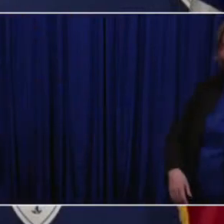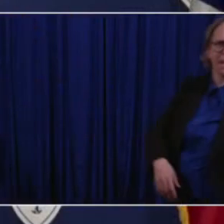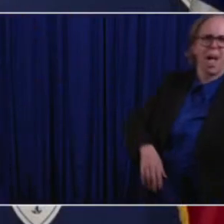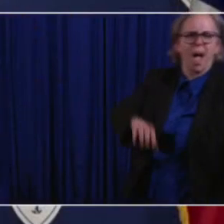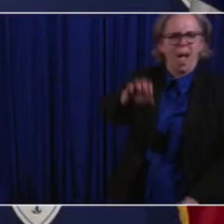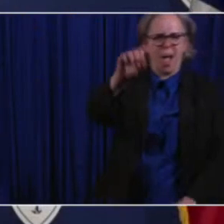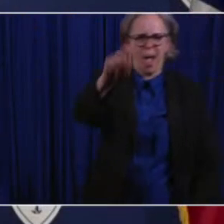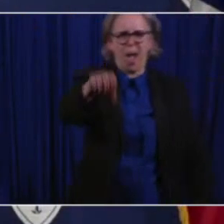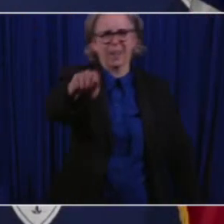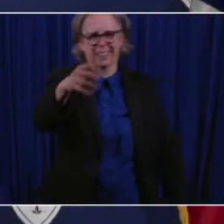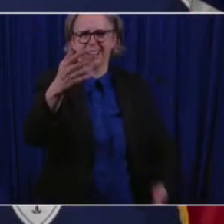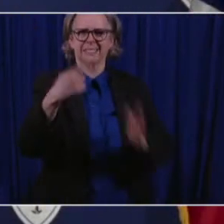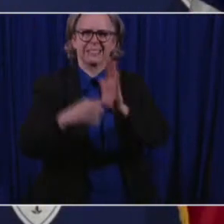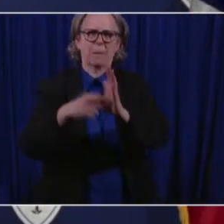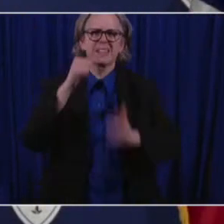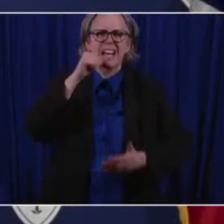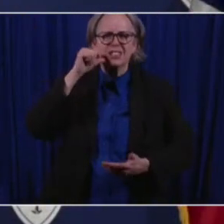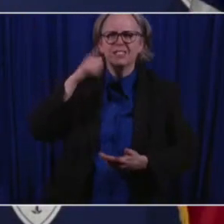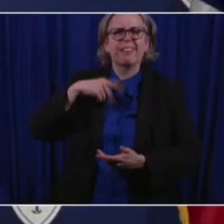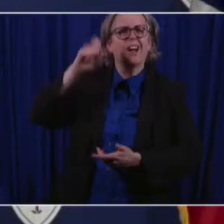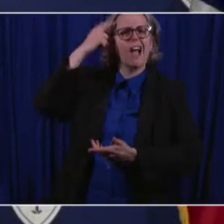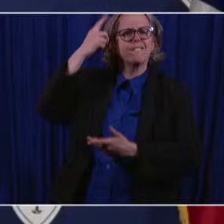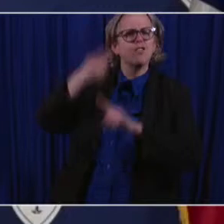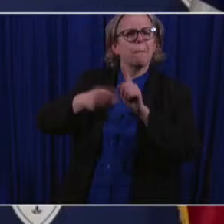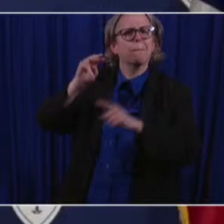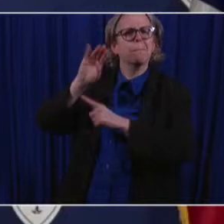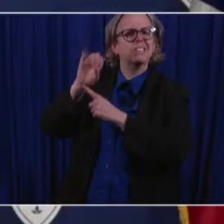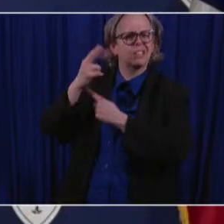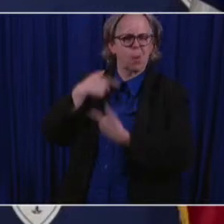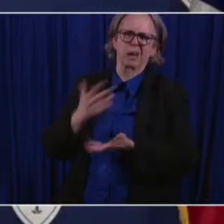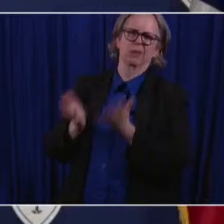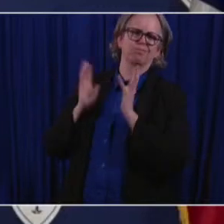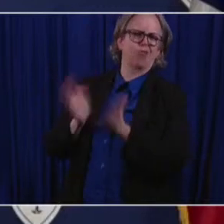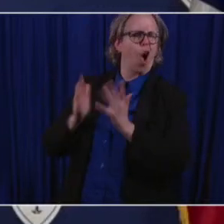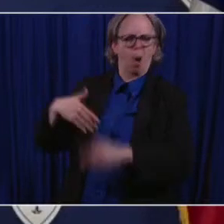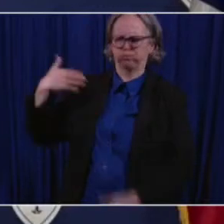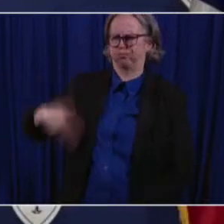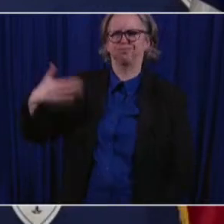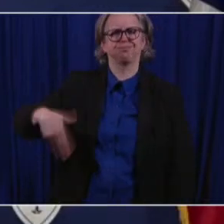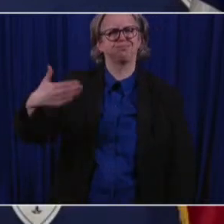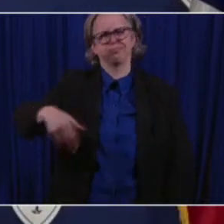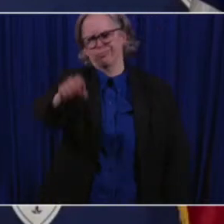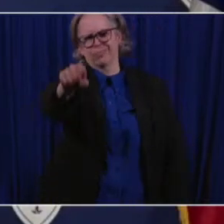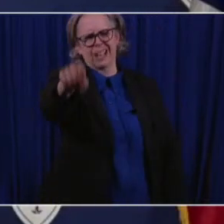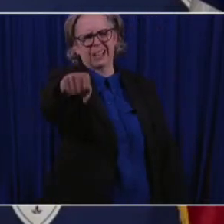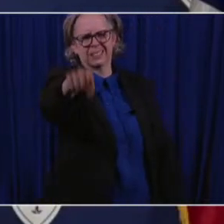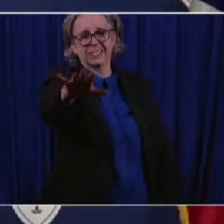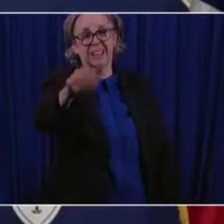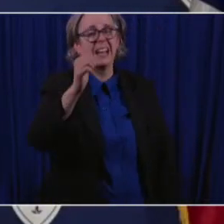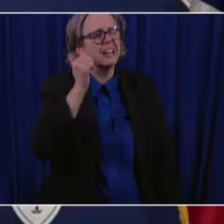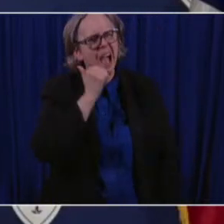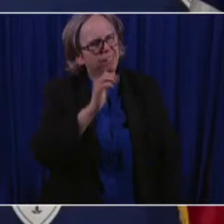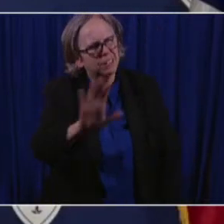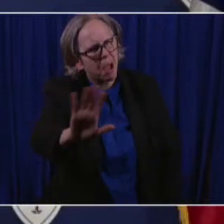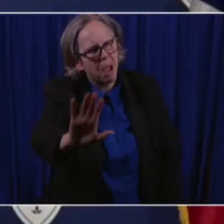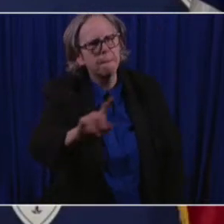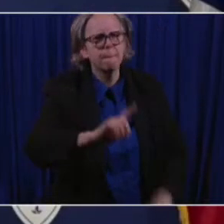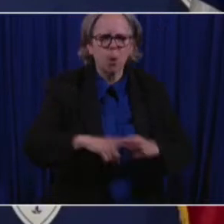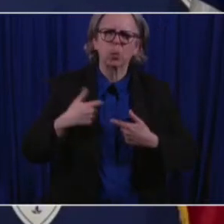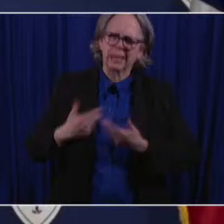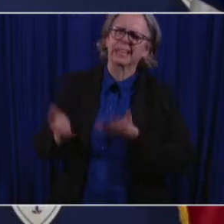every day. Sometimes not every week, but we certainly stay in contact. I stay in contact with the other